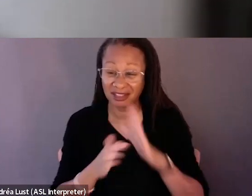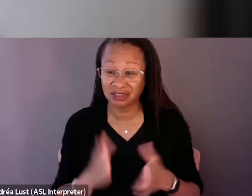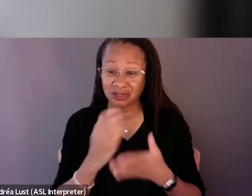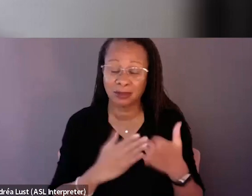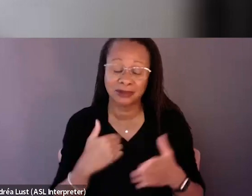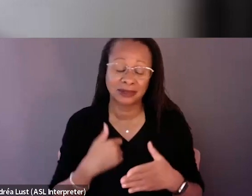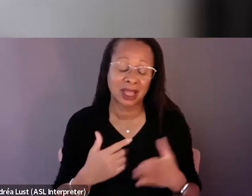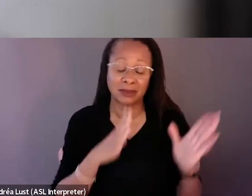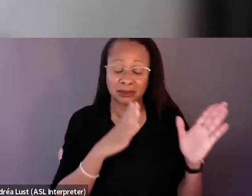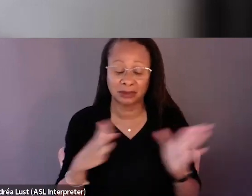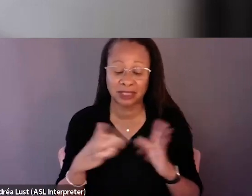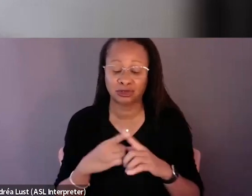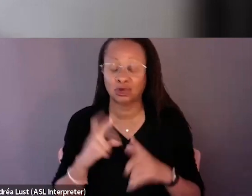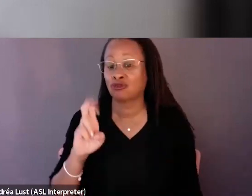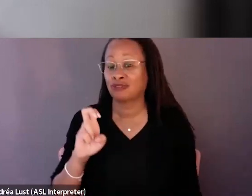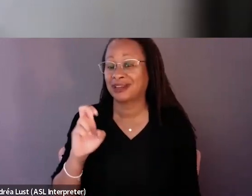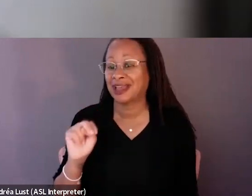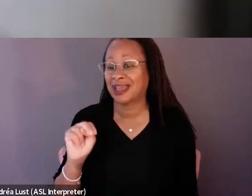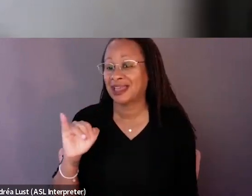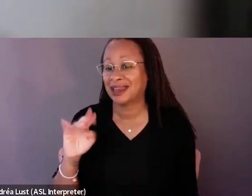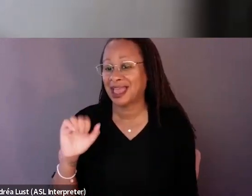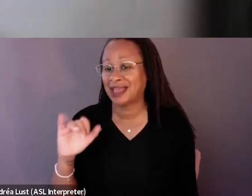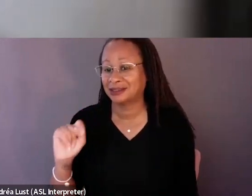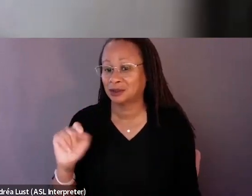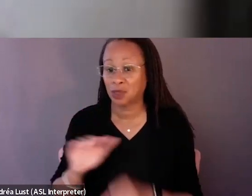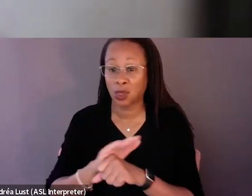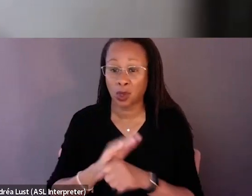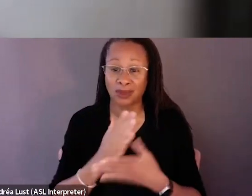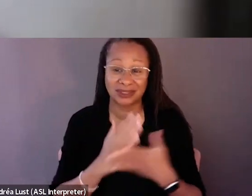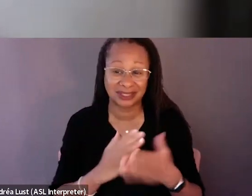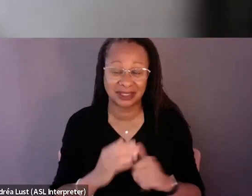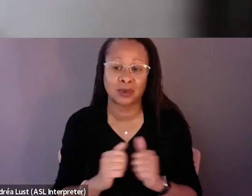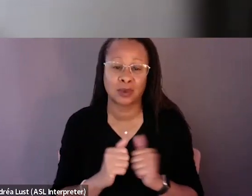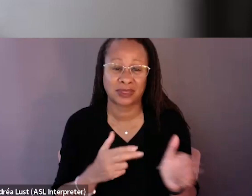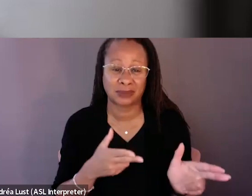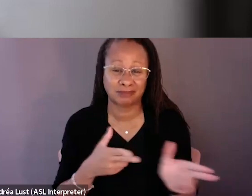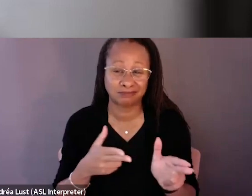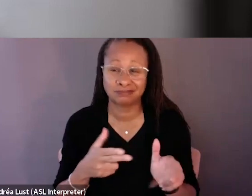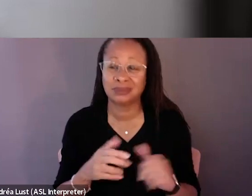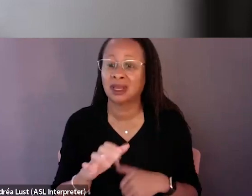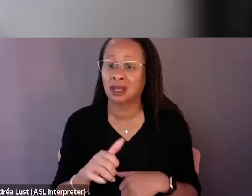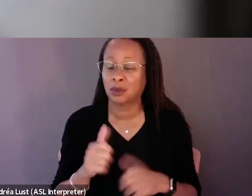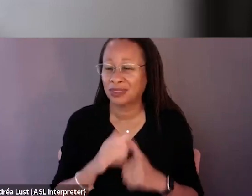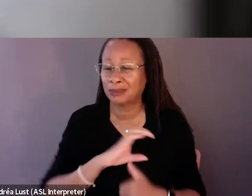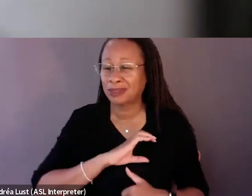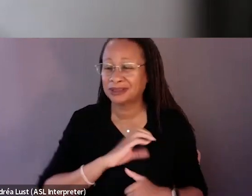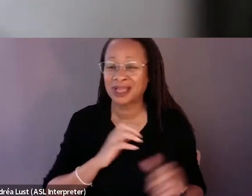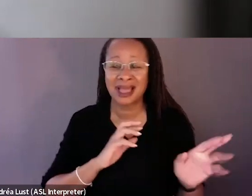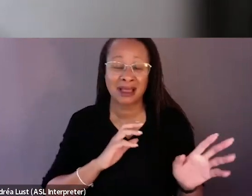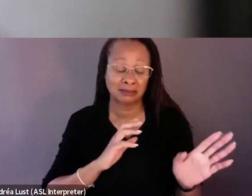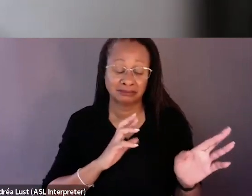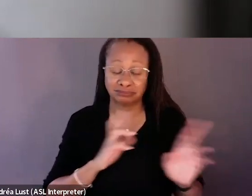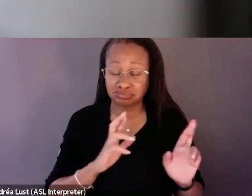was planning to reenact the whole scenes. That was the time I was planning to prepare all this